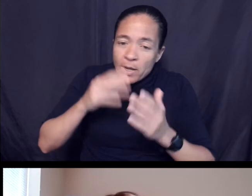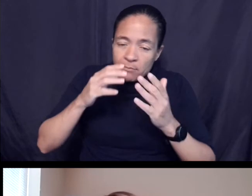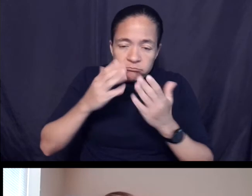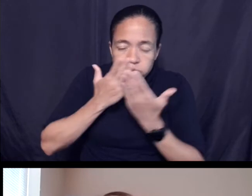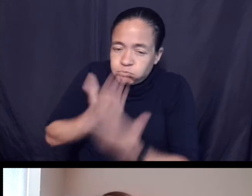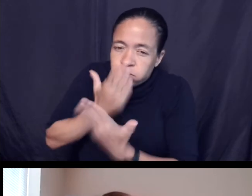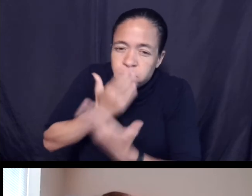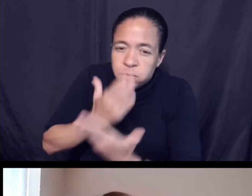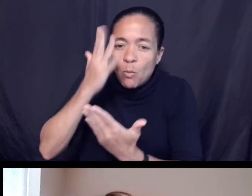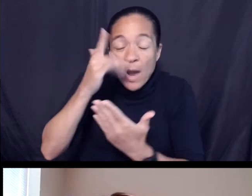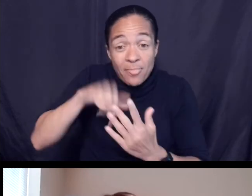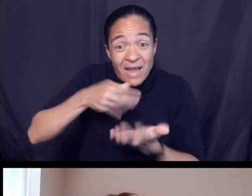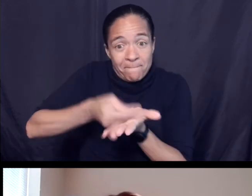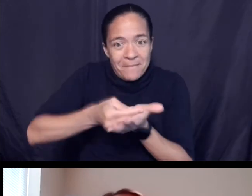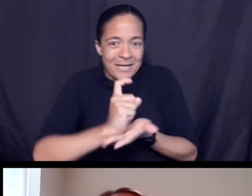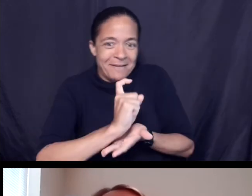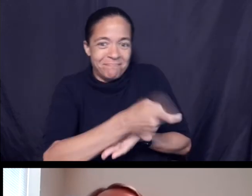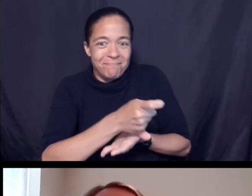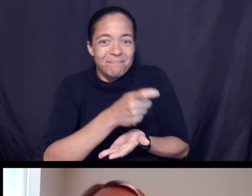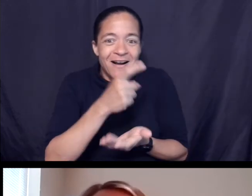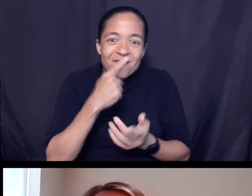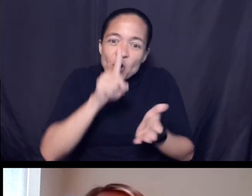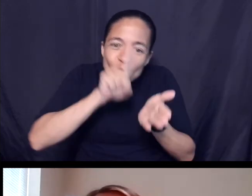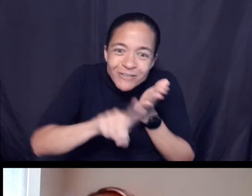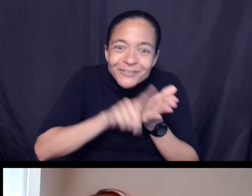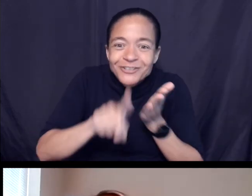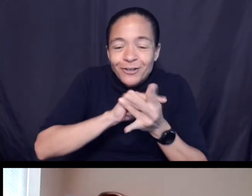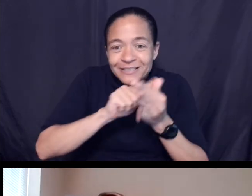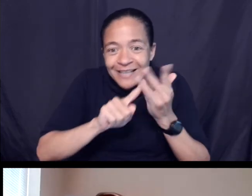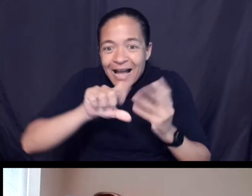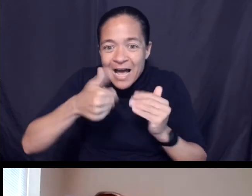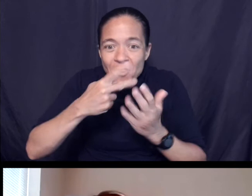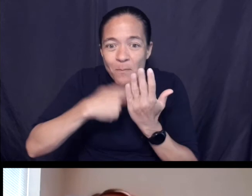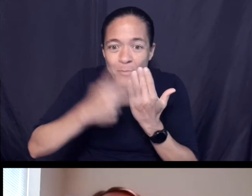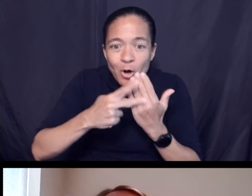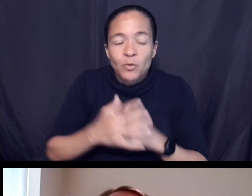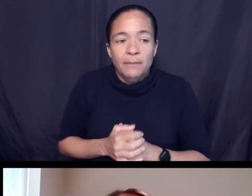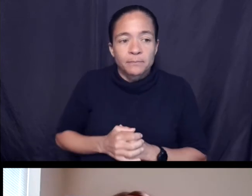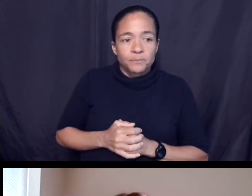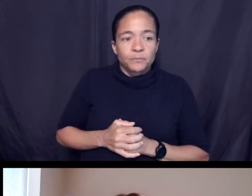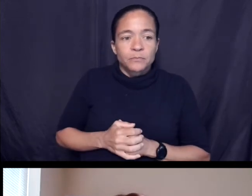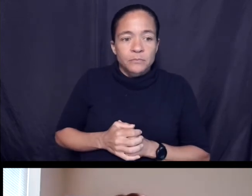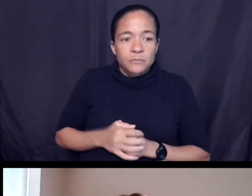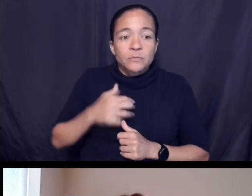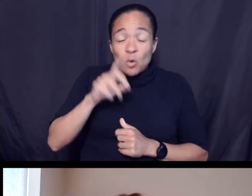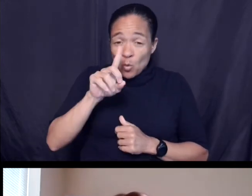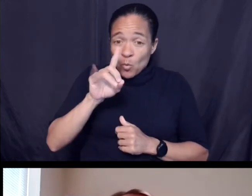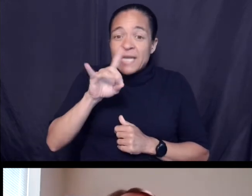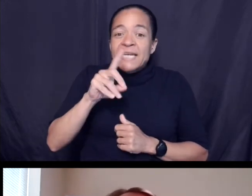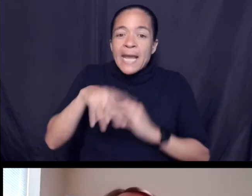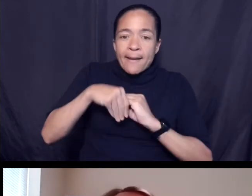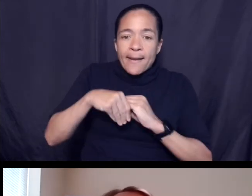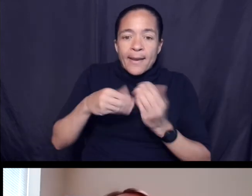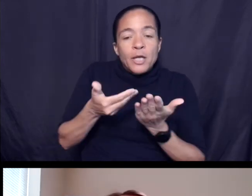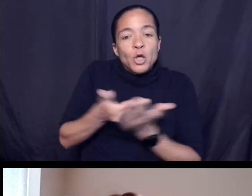and helps fund the research awards and some of the other programs that we have. And then we've added a new section to